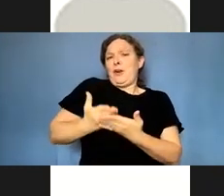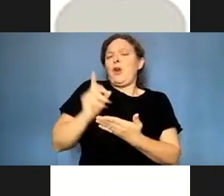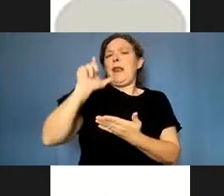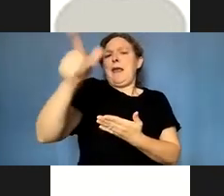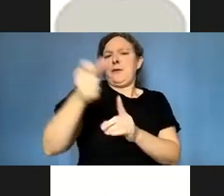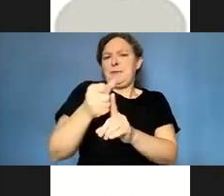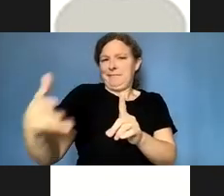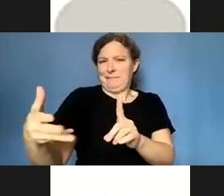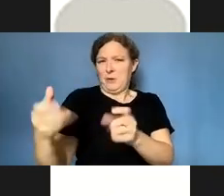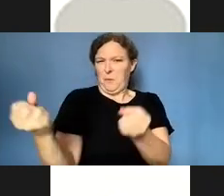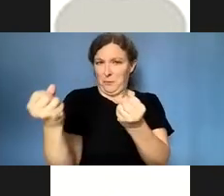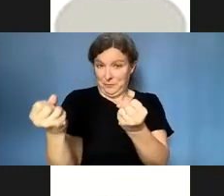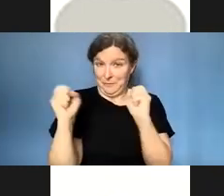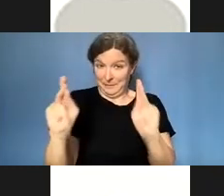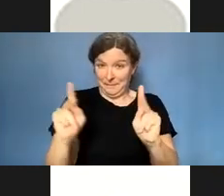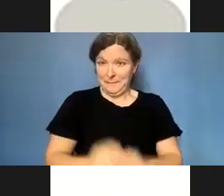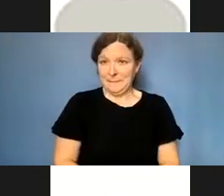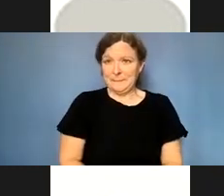then.